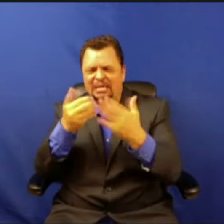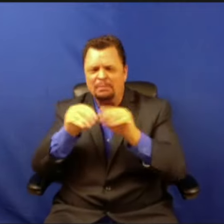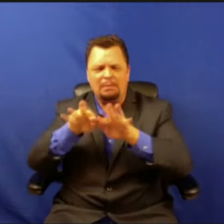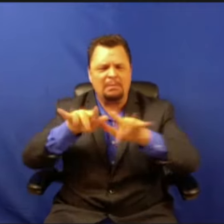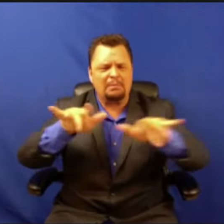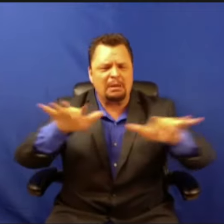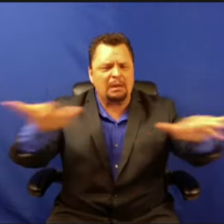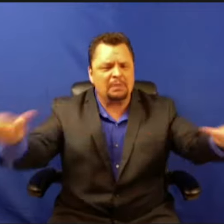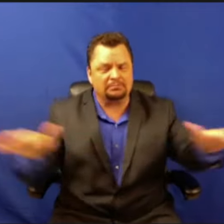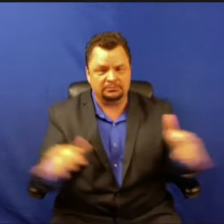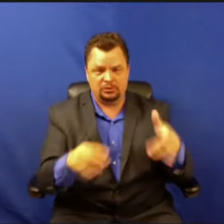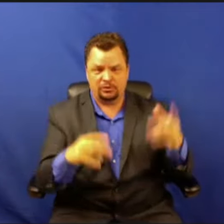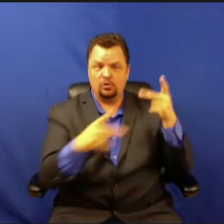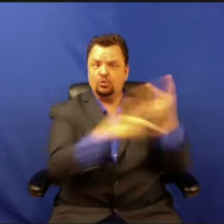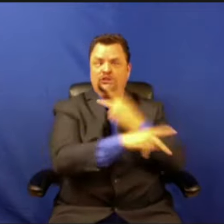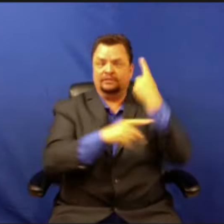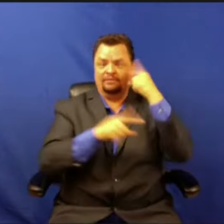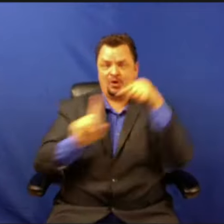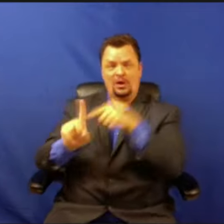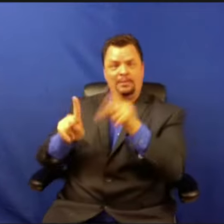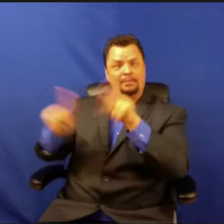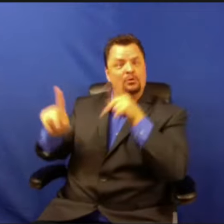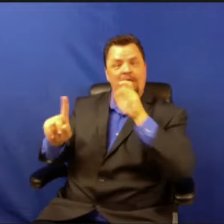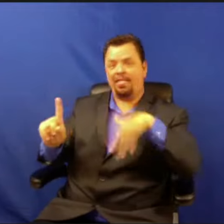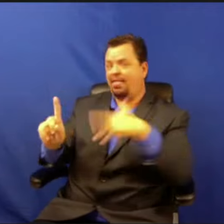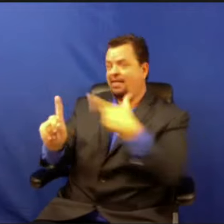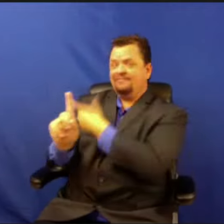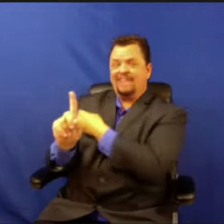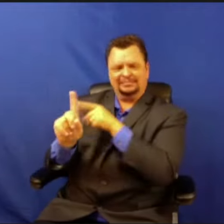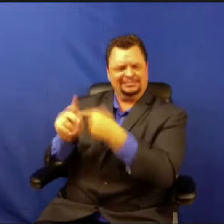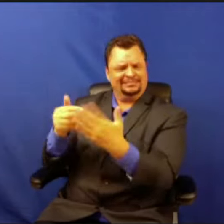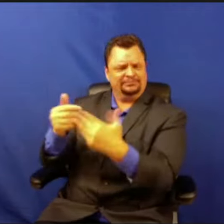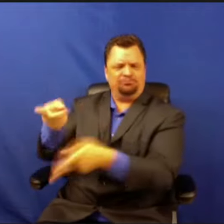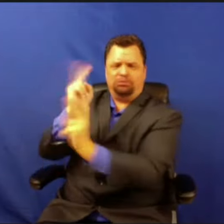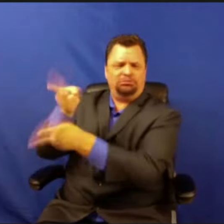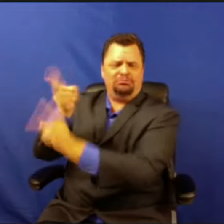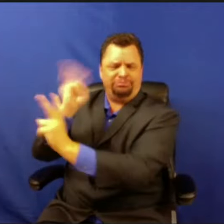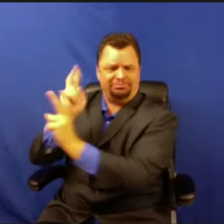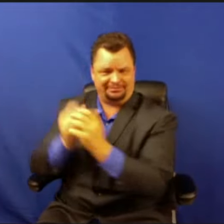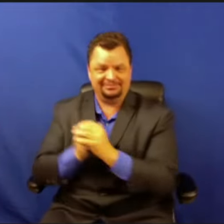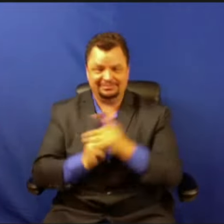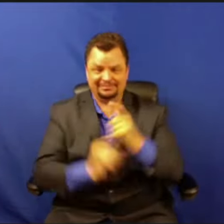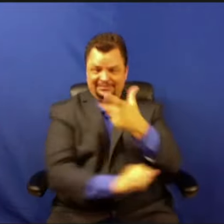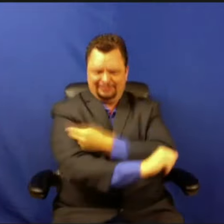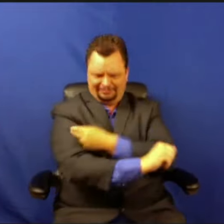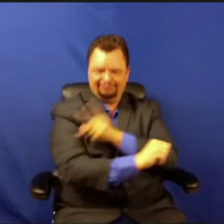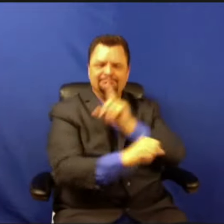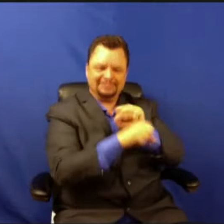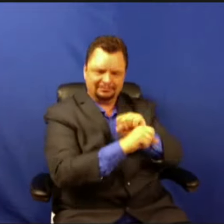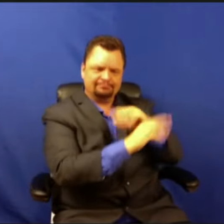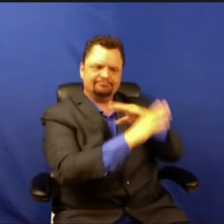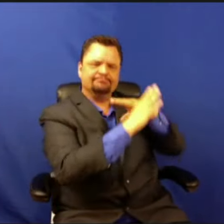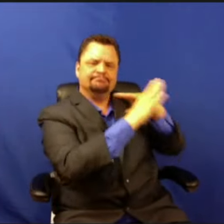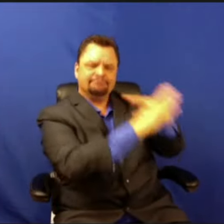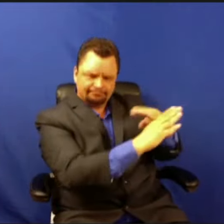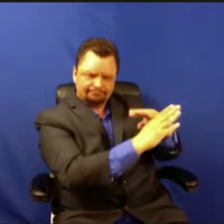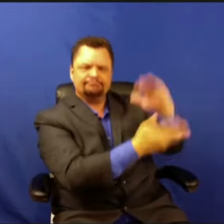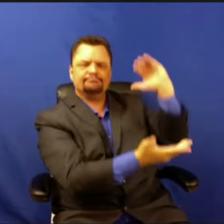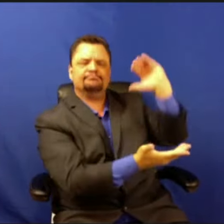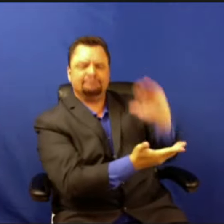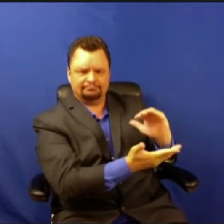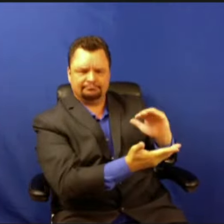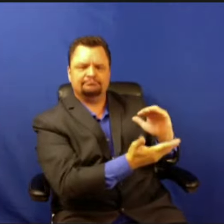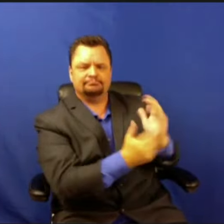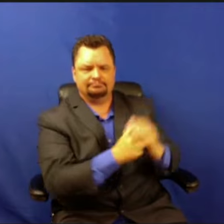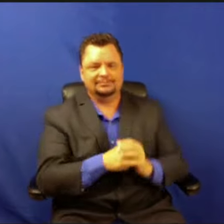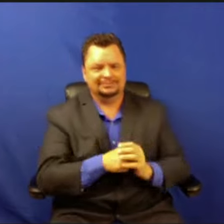level of protection. It's just that the base virus is simply more transmissible, representing an additional danger for those who are unvaccinated. What was your second question